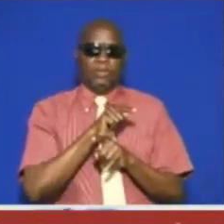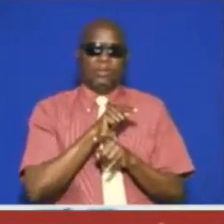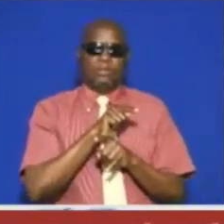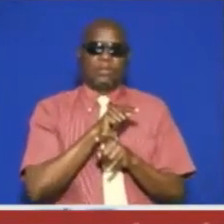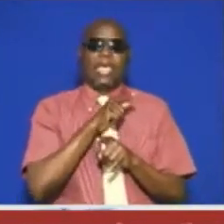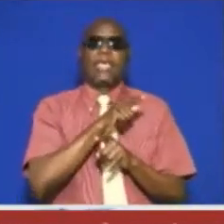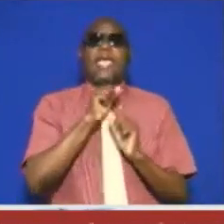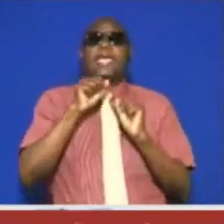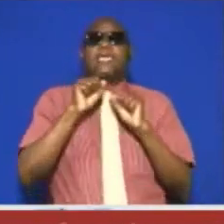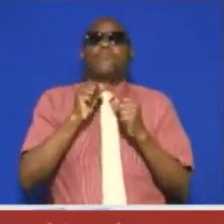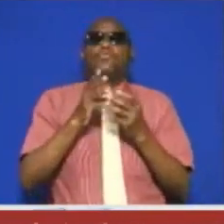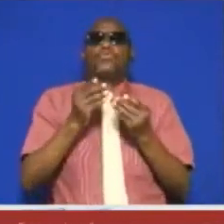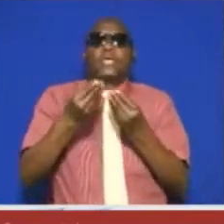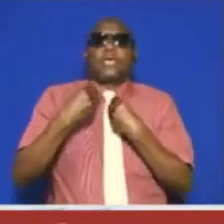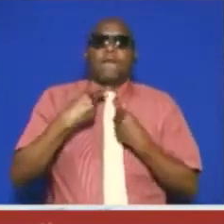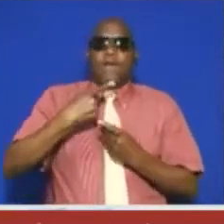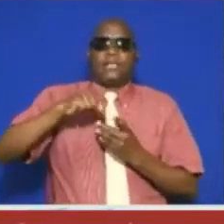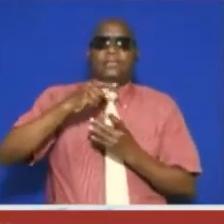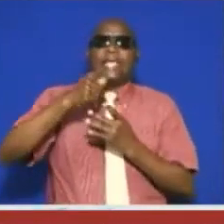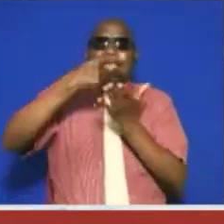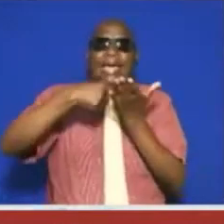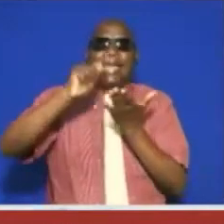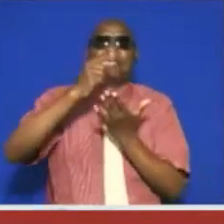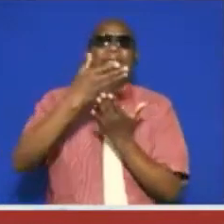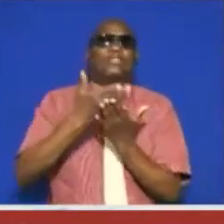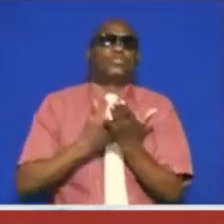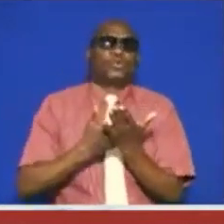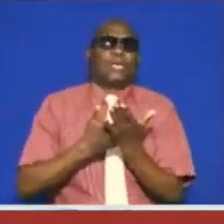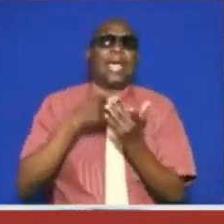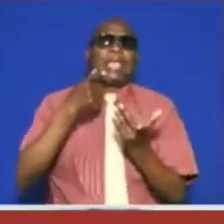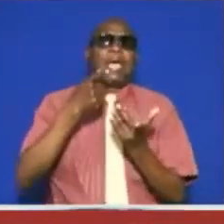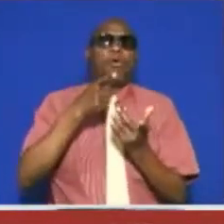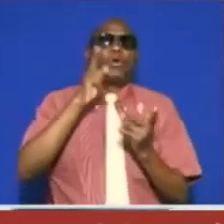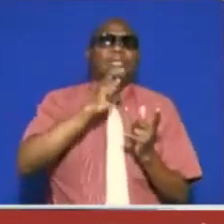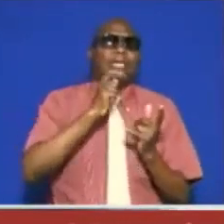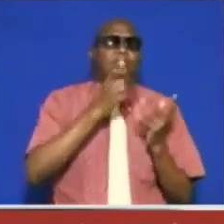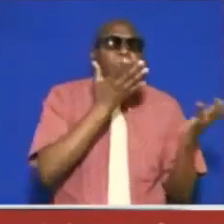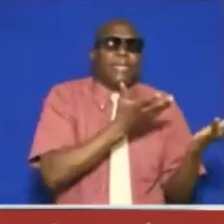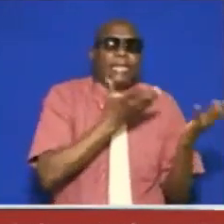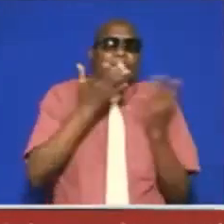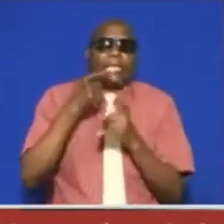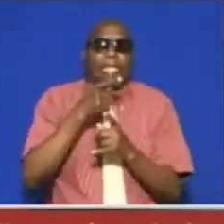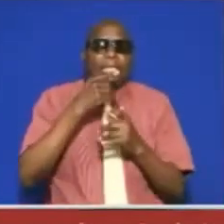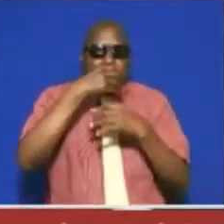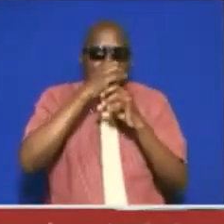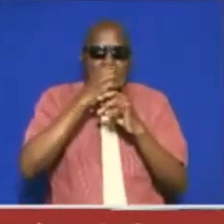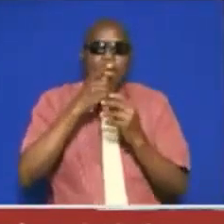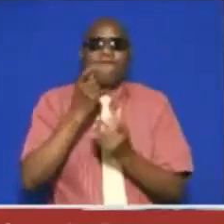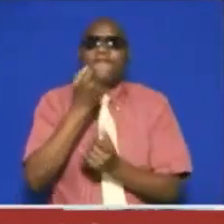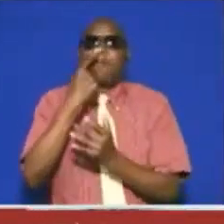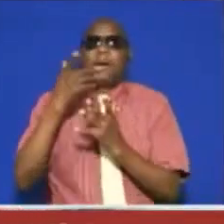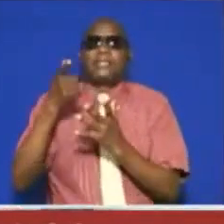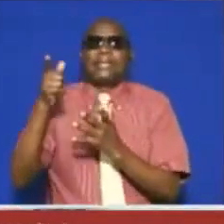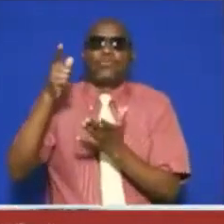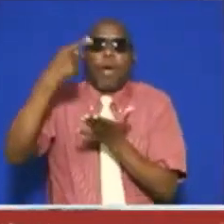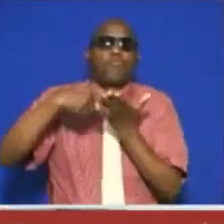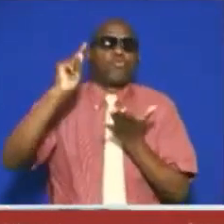is able to give us the right results, that now we are supposed to take that microscope to pharmacy to